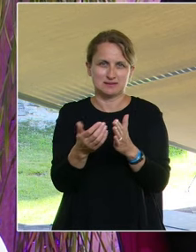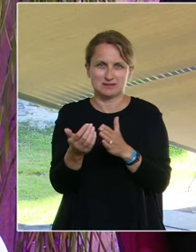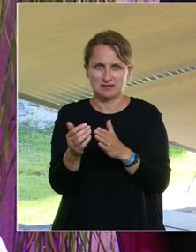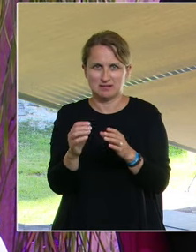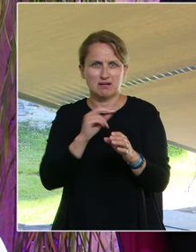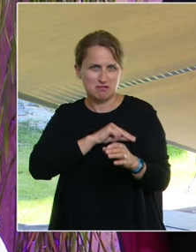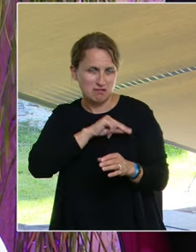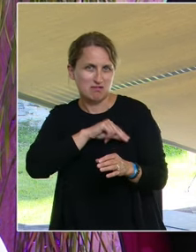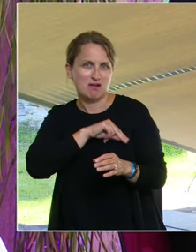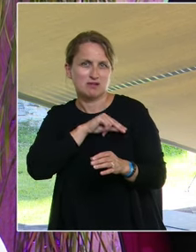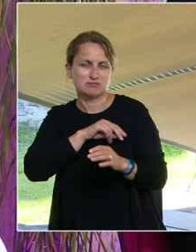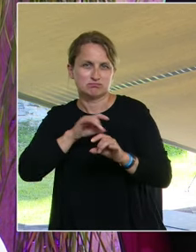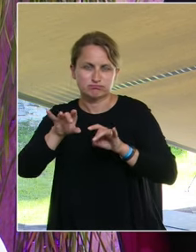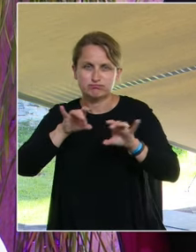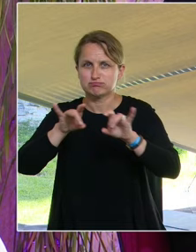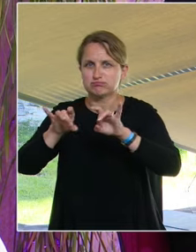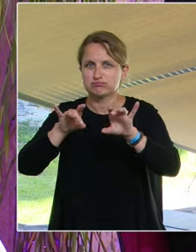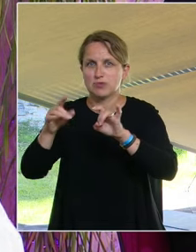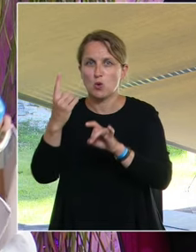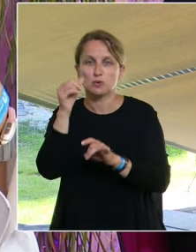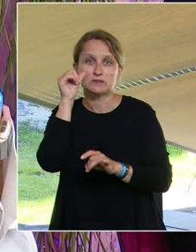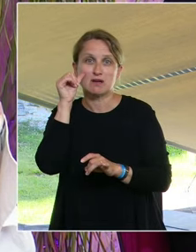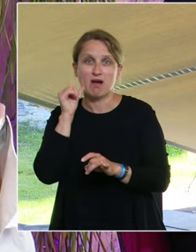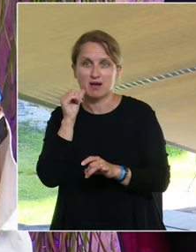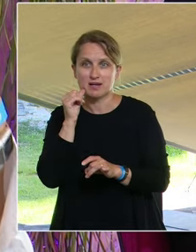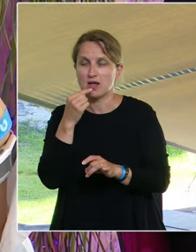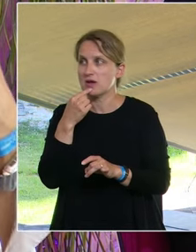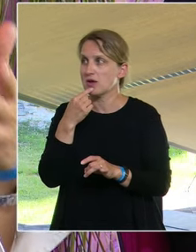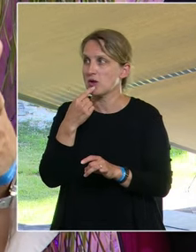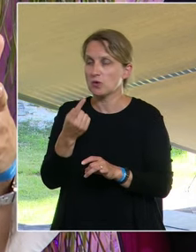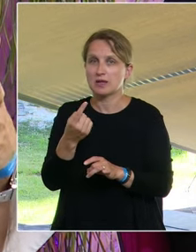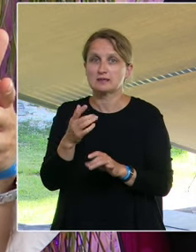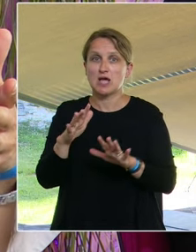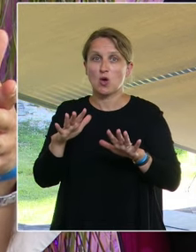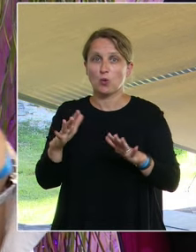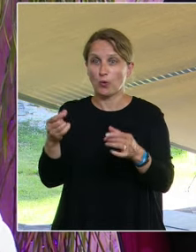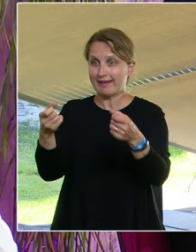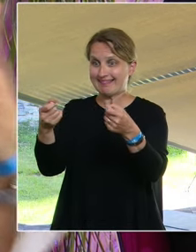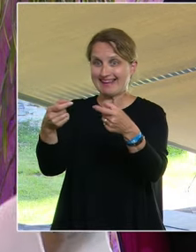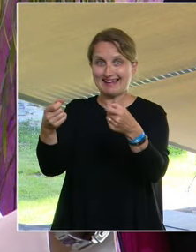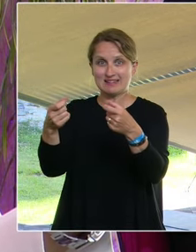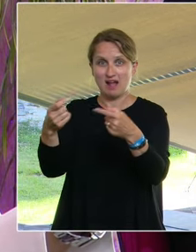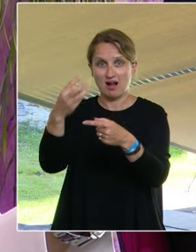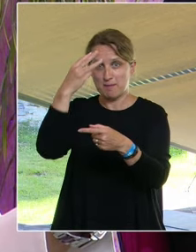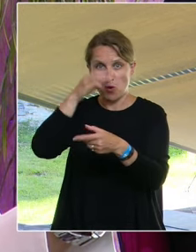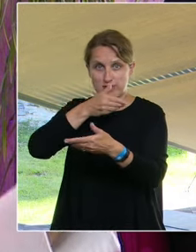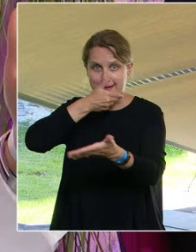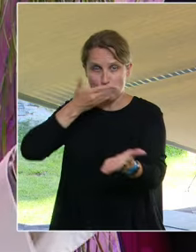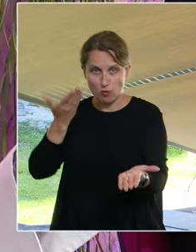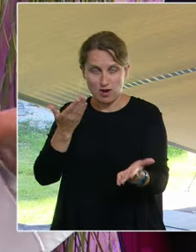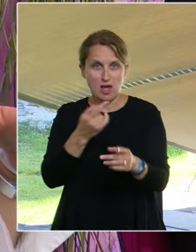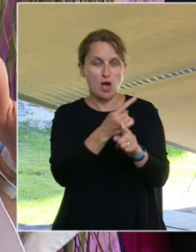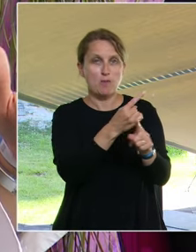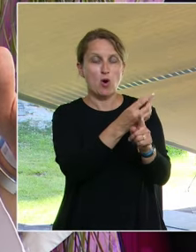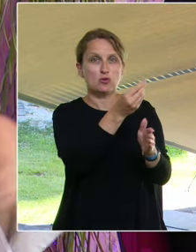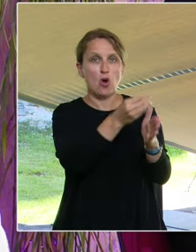have had a maternity shoot with one lady who wanted, so if there wouldn't be a digital fashion, she would, you know, buy some clothes from the shop only for